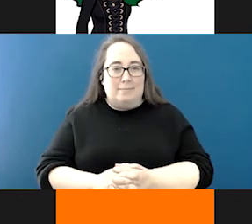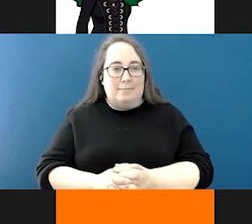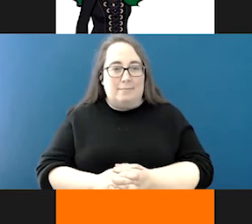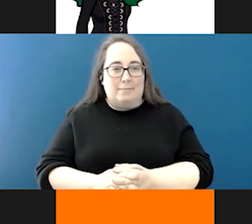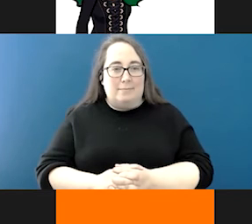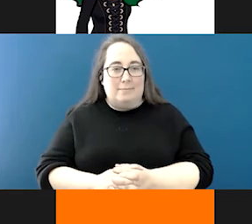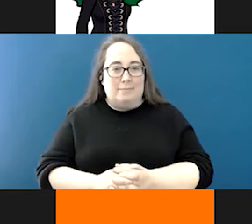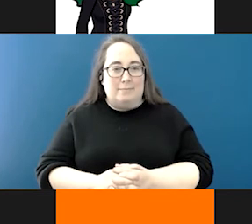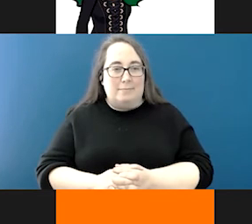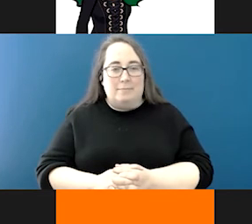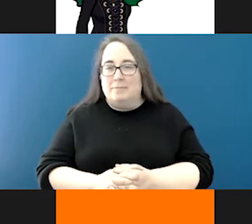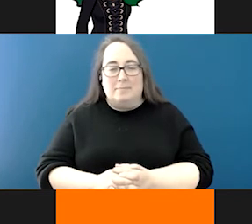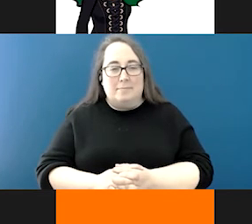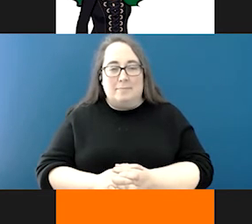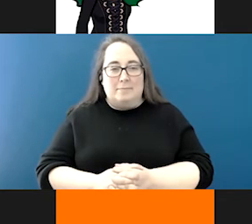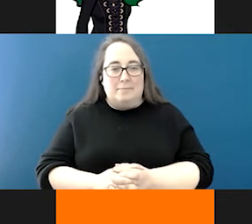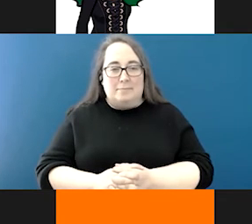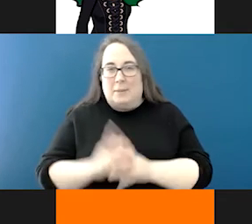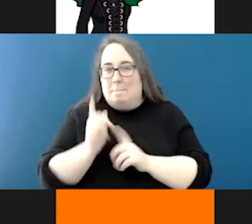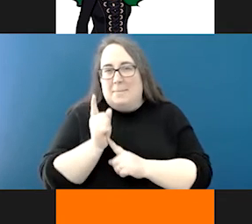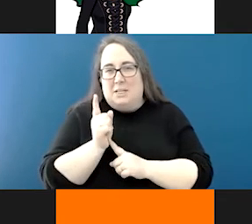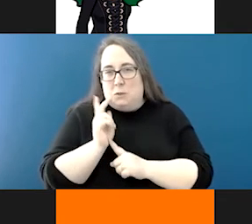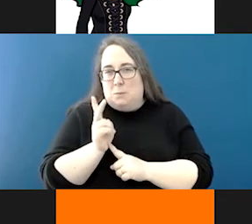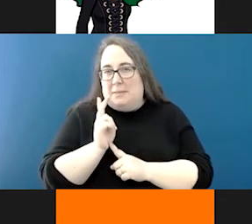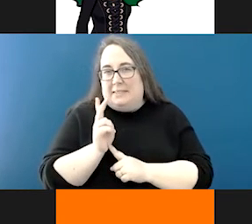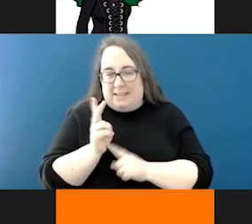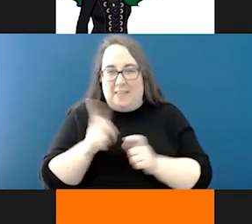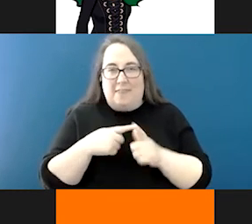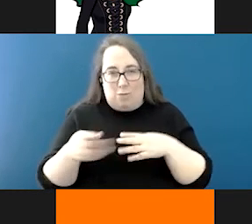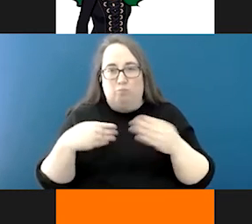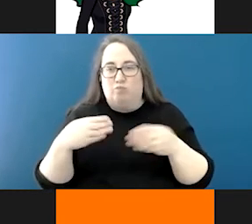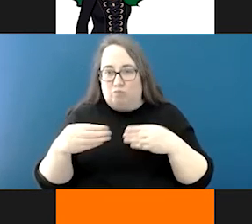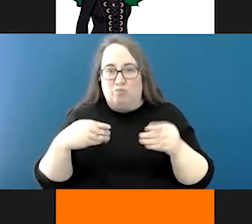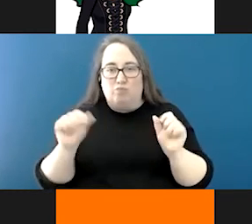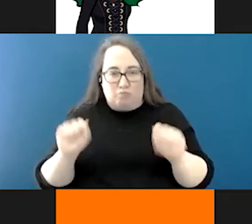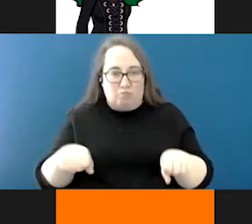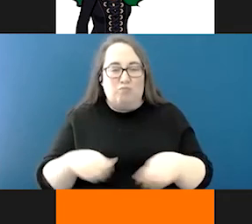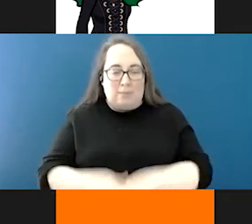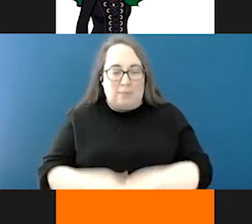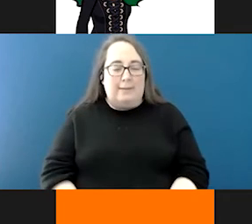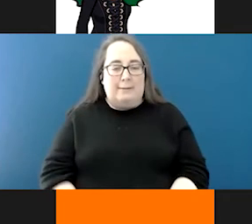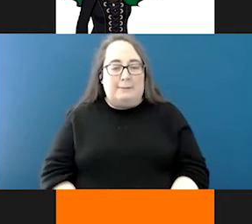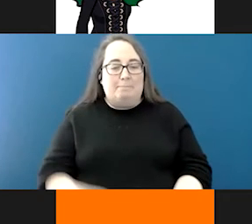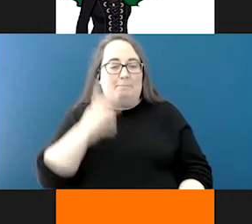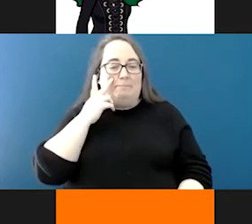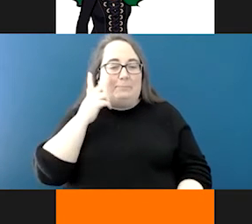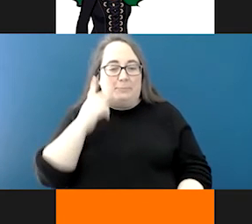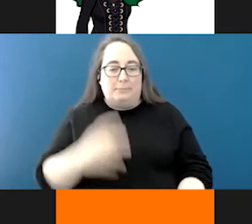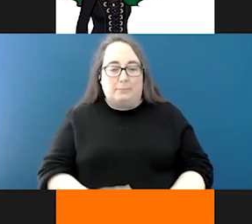It only needs to heat up for like maybe a minute or two before you can kind of mold it to your face. So let's see how it goes.